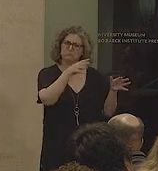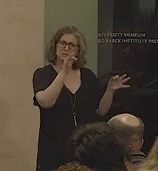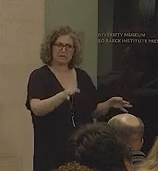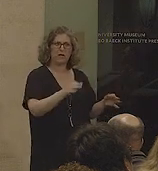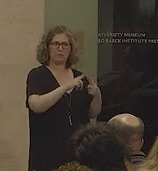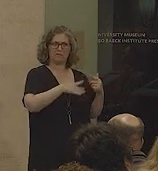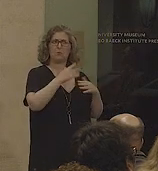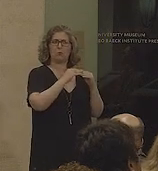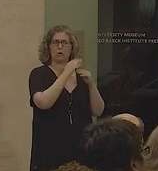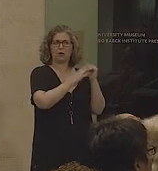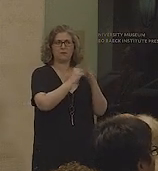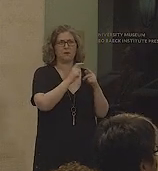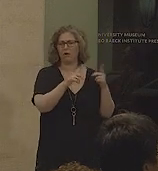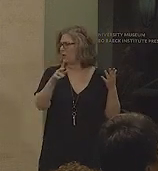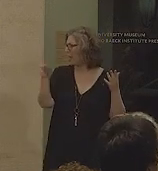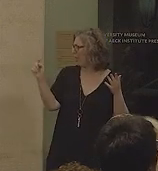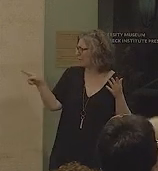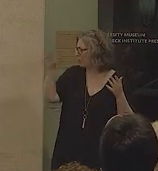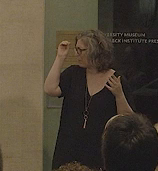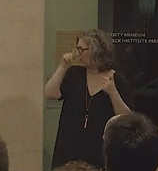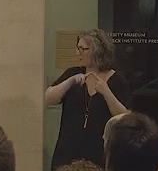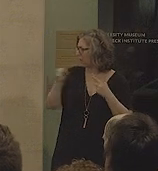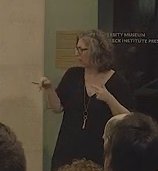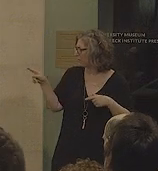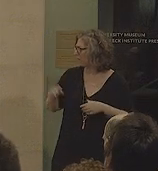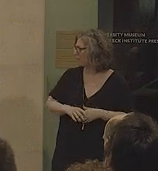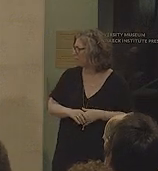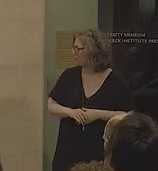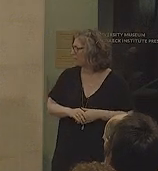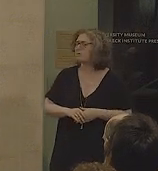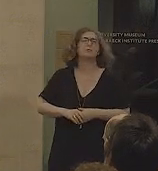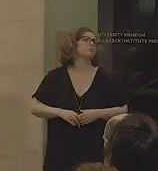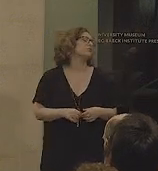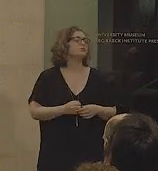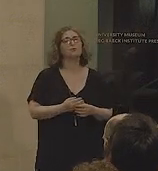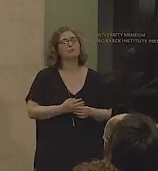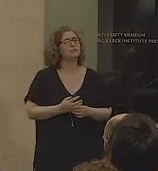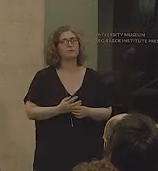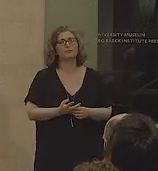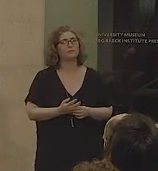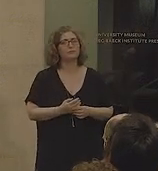more comfortable, but I wanted to get your opinion of that. You know,